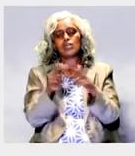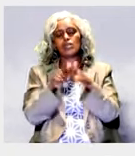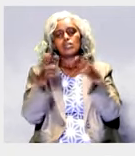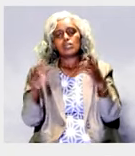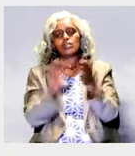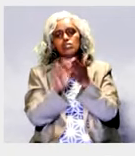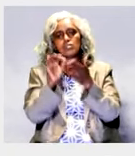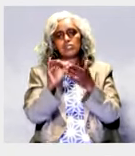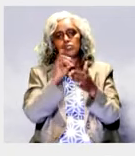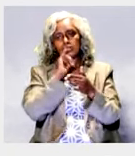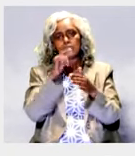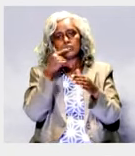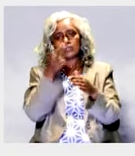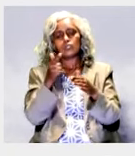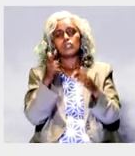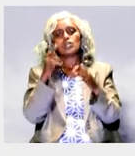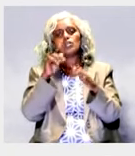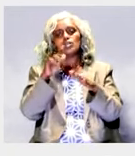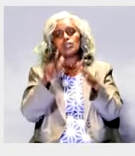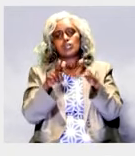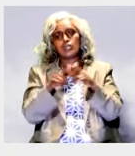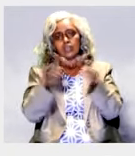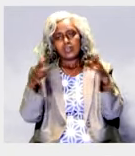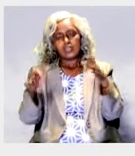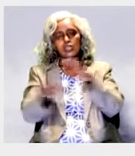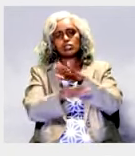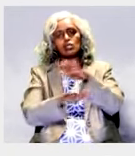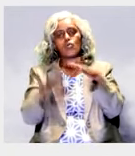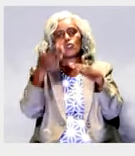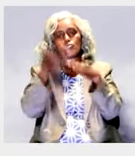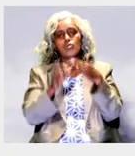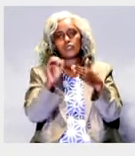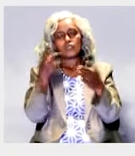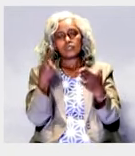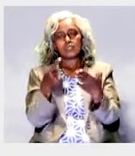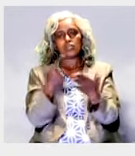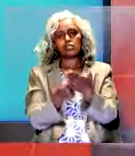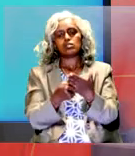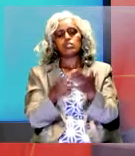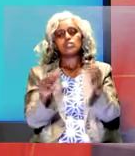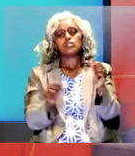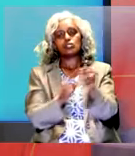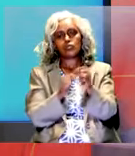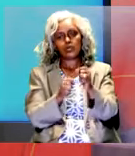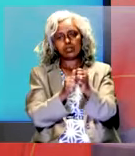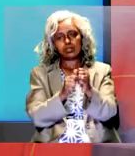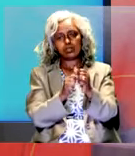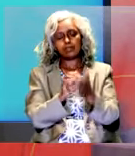greatest number, we call it is greatest lower bound of that sequence.